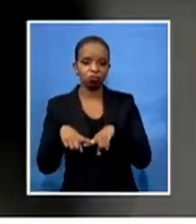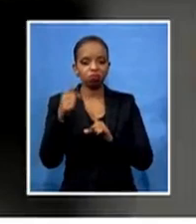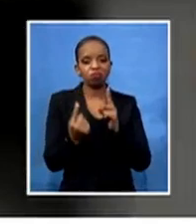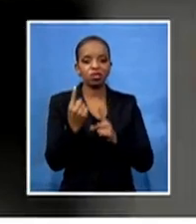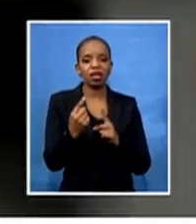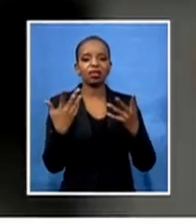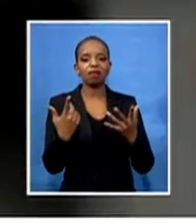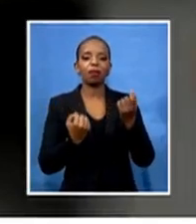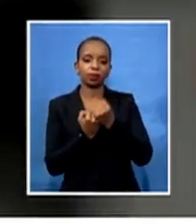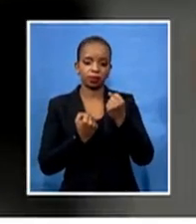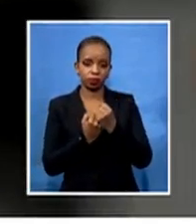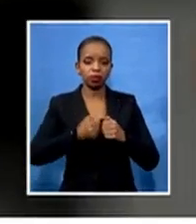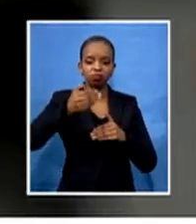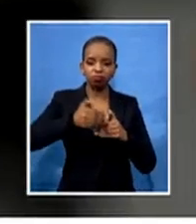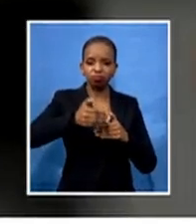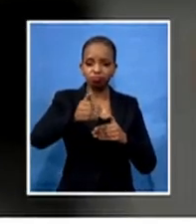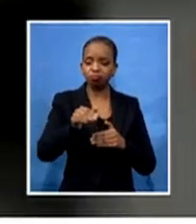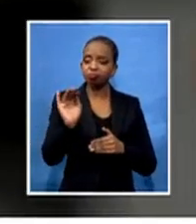tunnel.